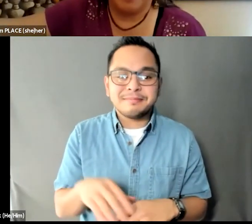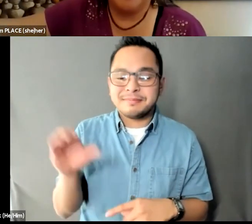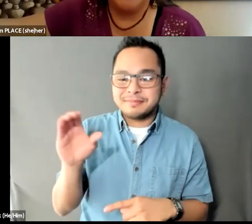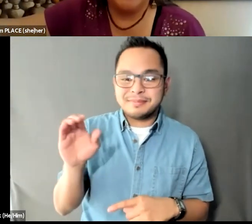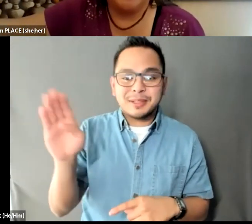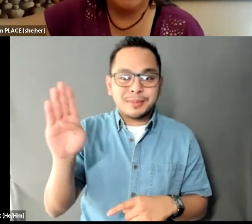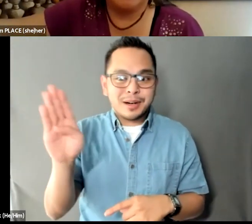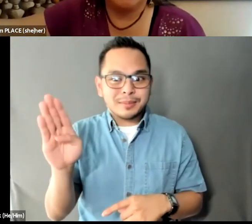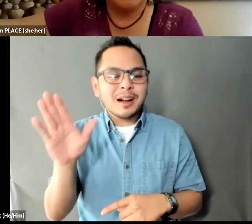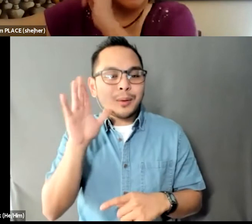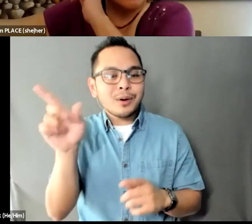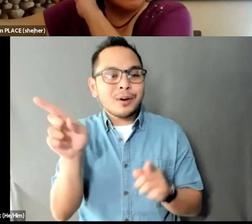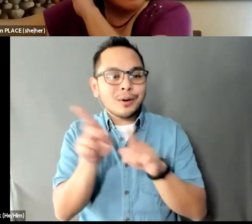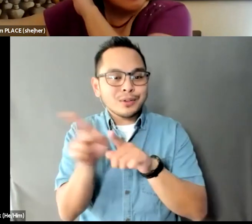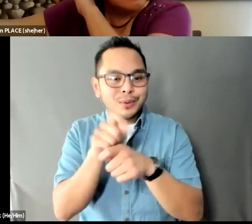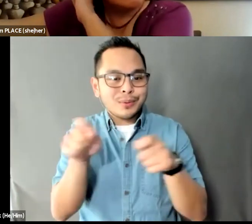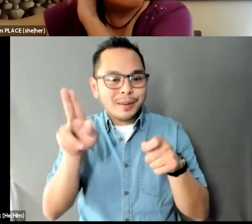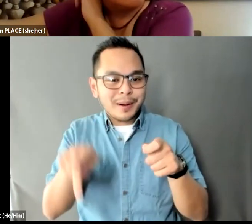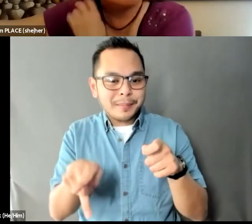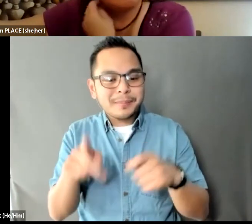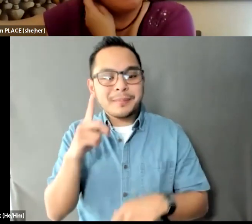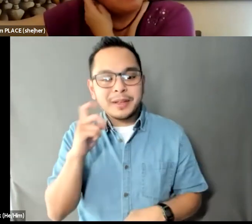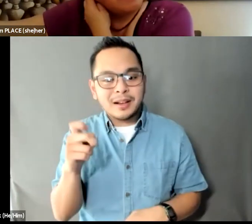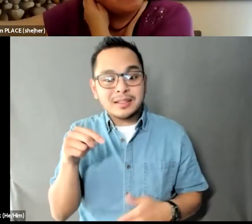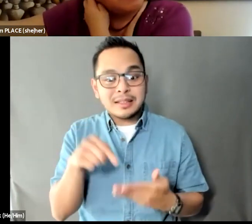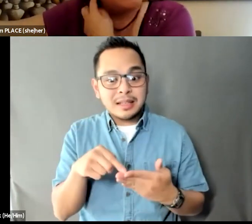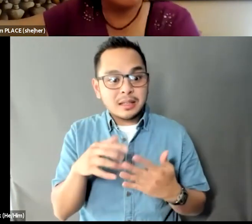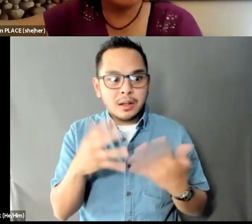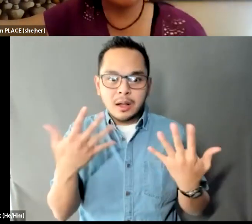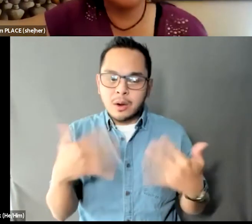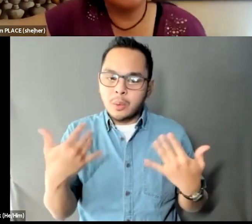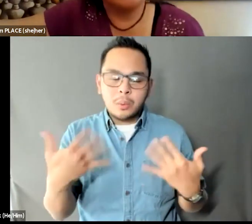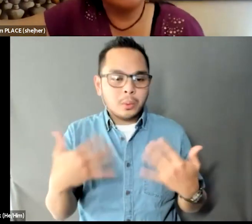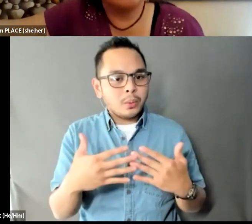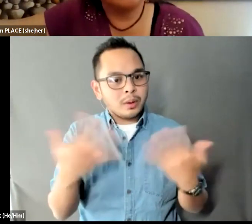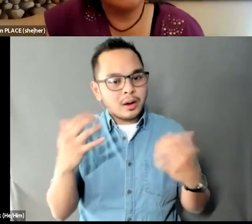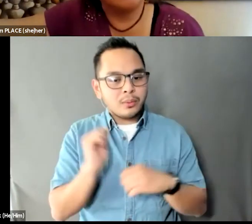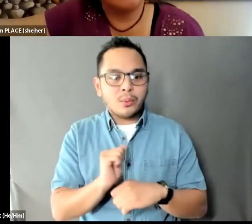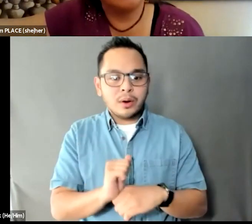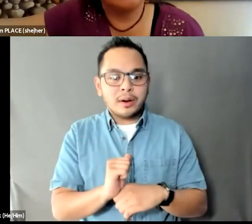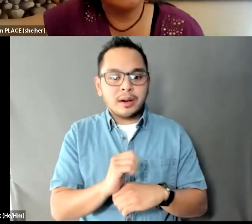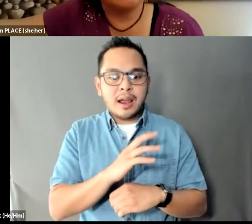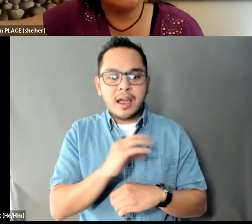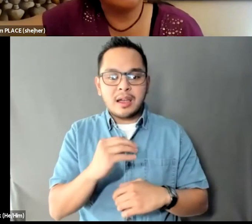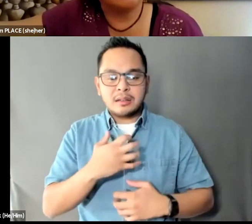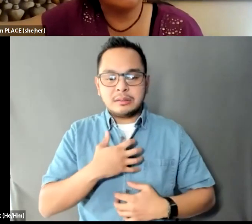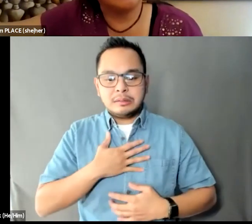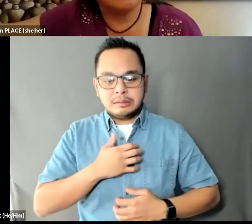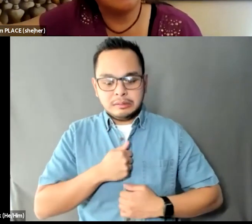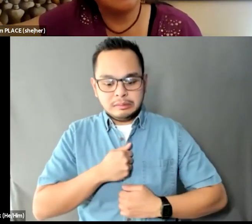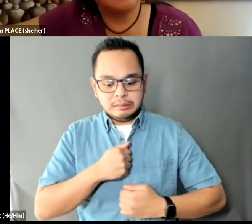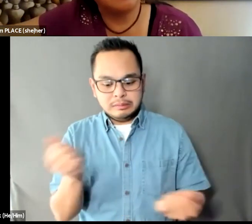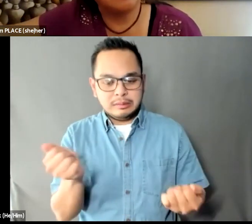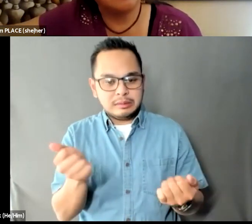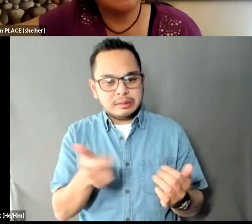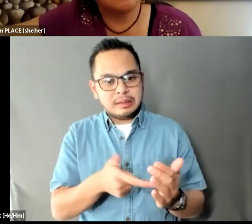I'm going to also wrap us up because this is a lot of work. And being vulnerable is also something that takes